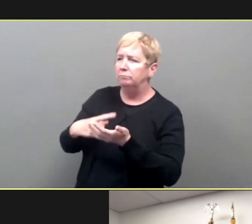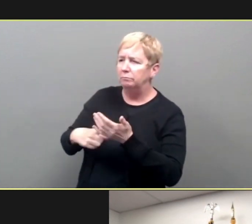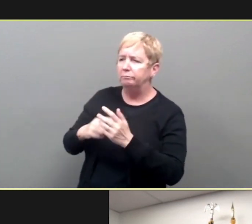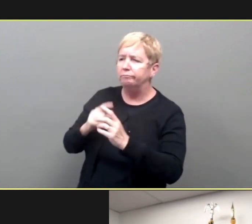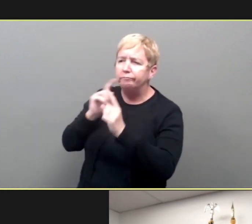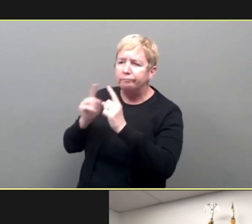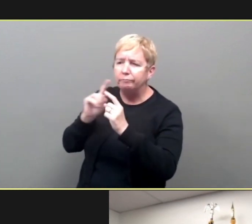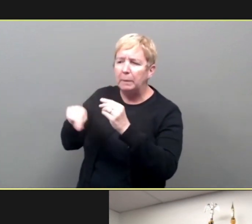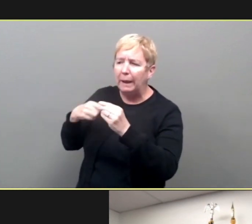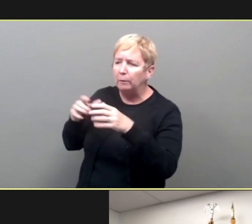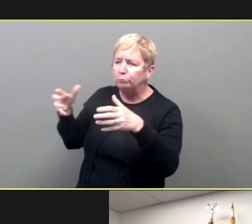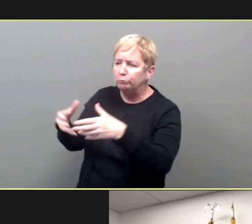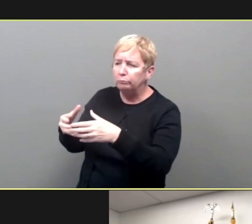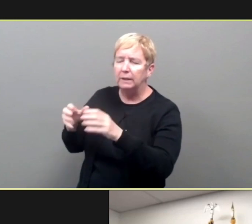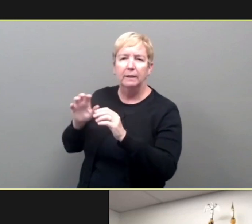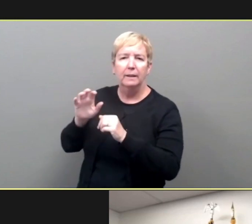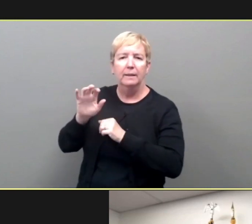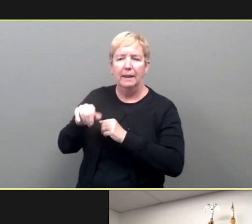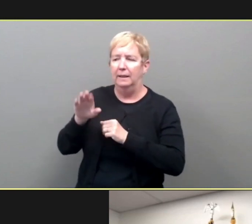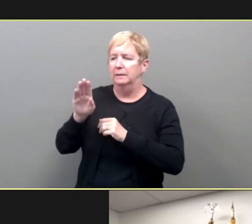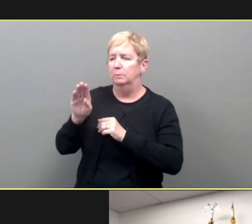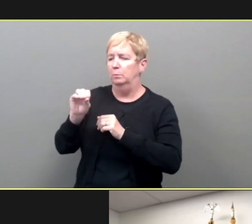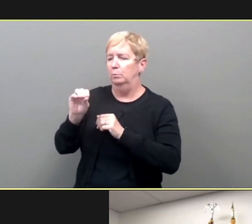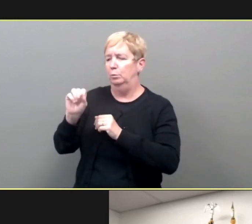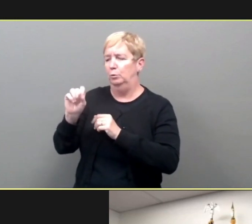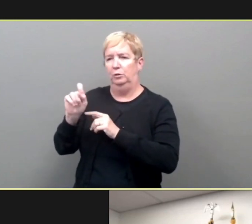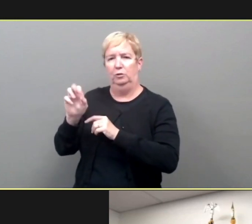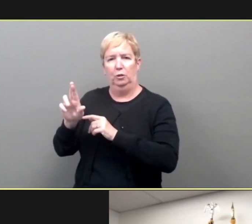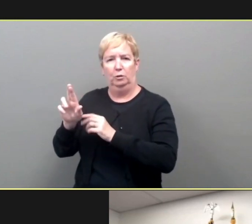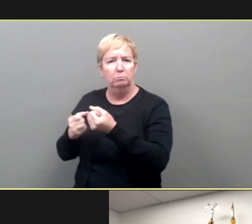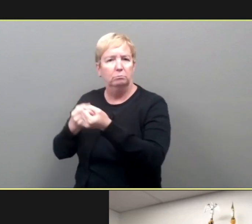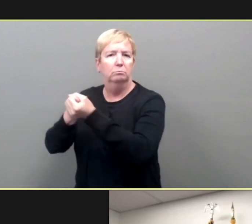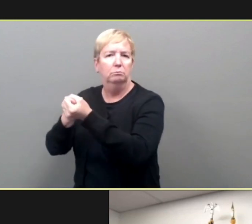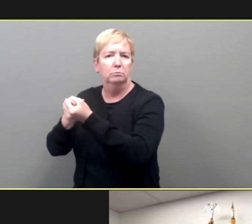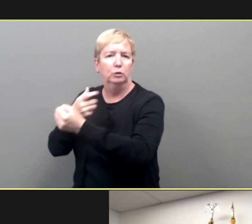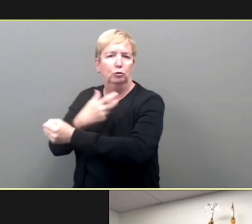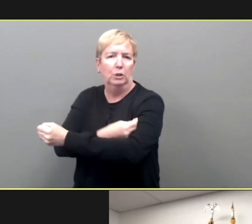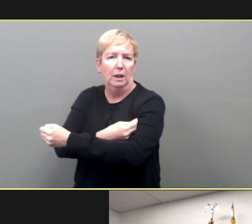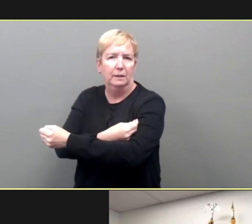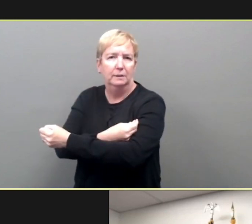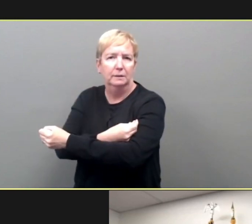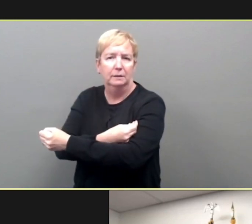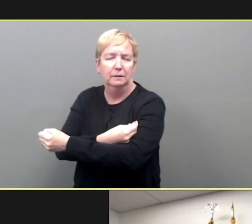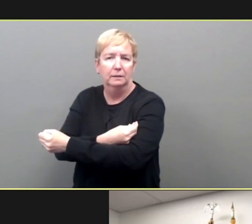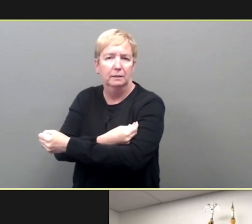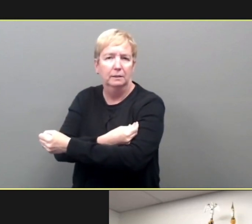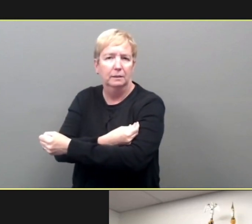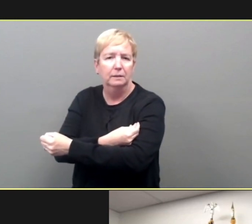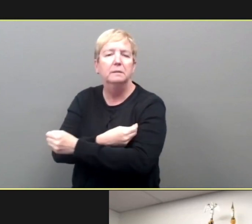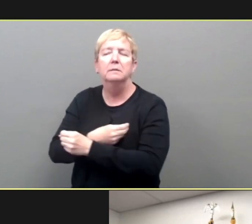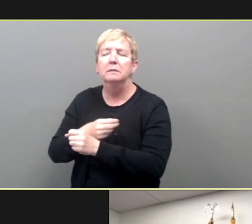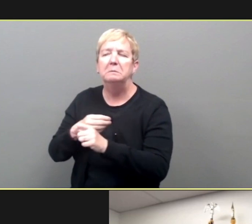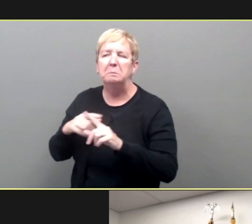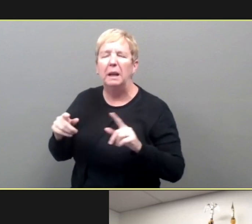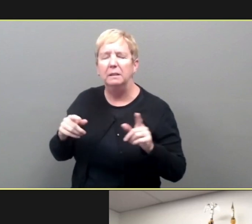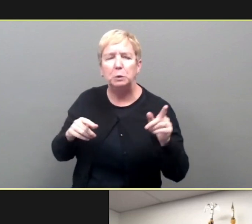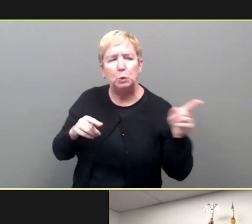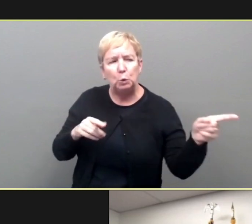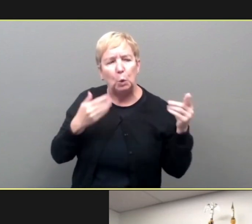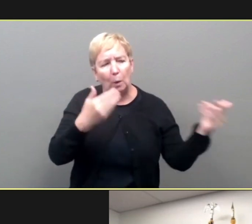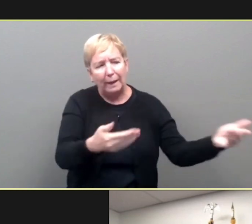happening about this booster shot 6 months from now when we look back, what it might be. So you can go first on just the